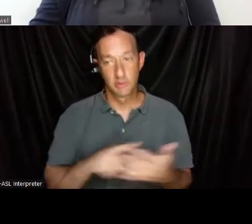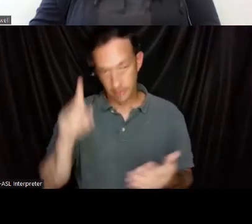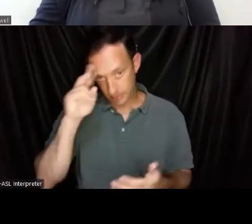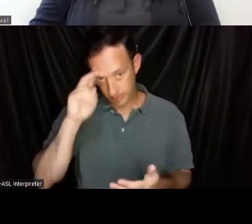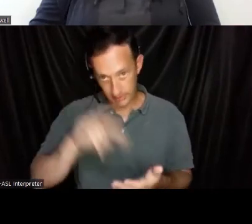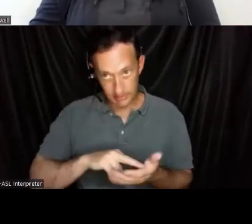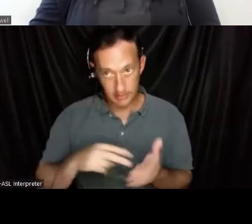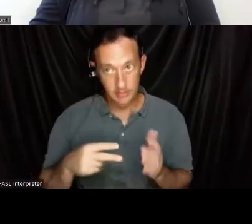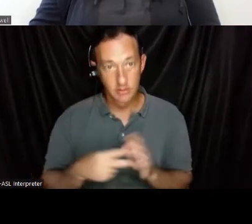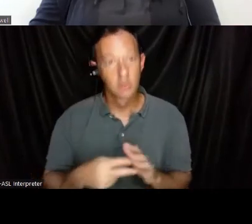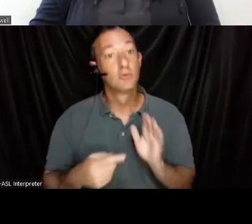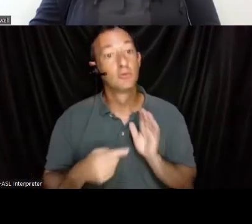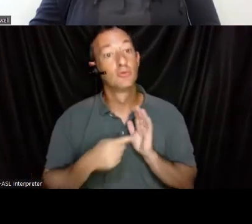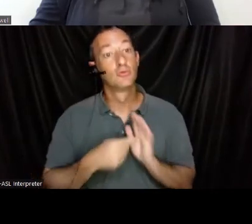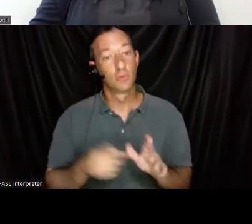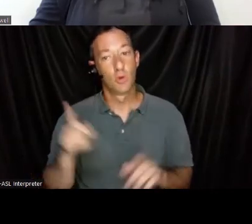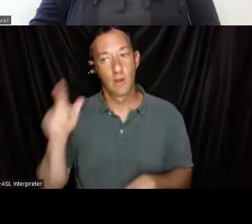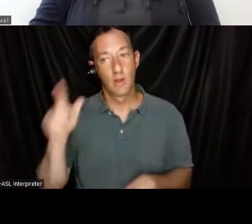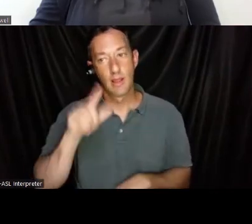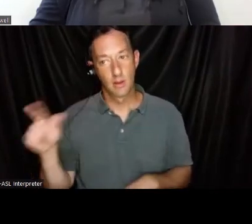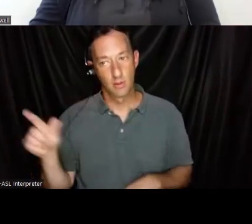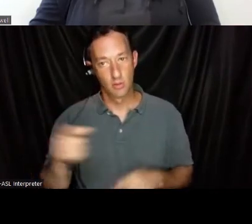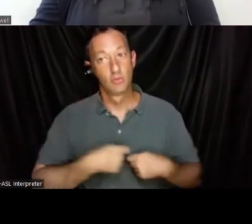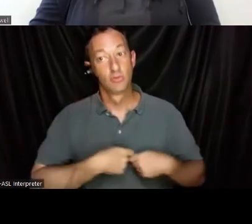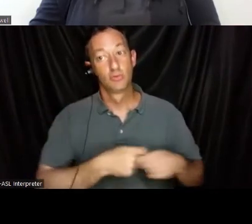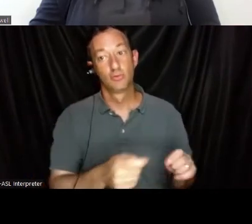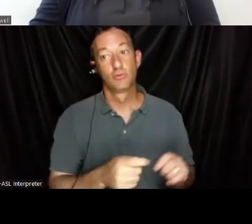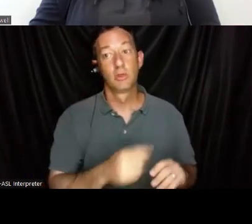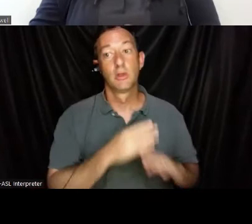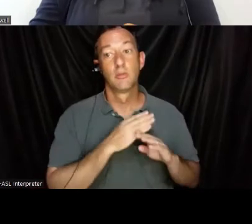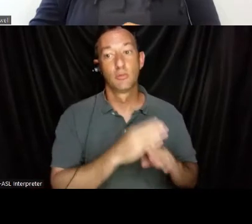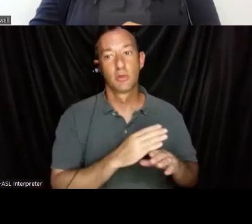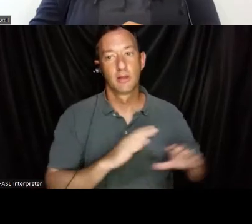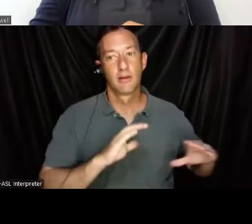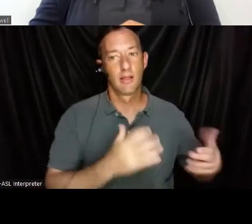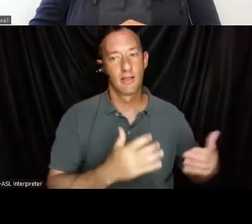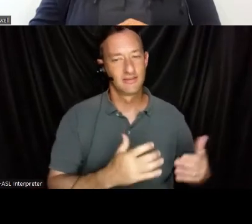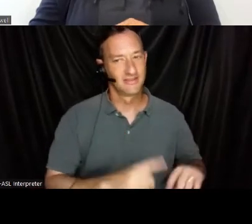showing the housing provider is treating protected classes differently.